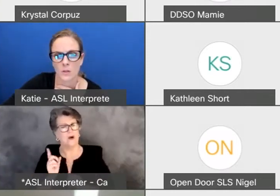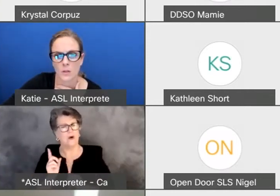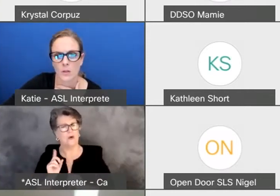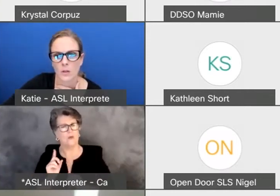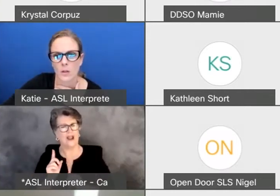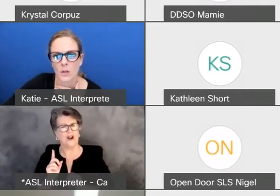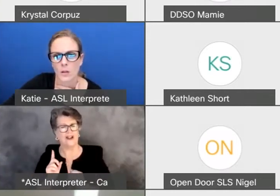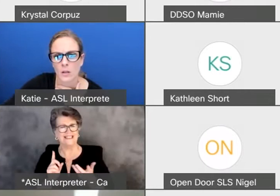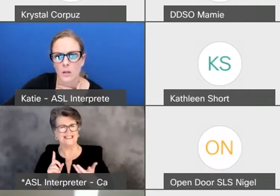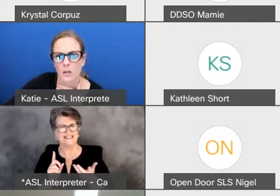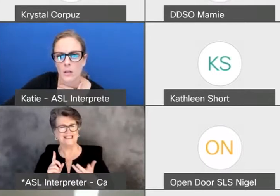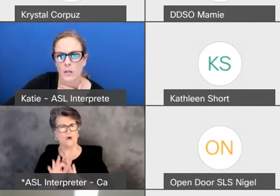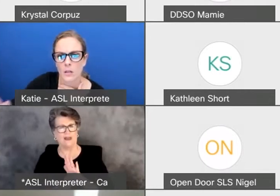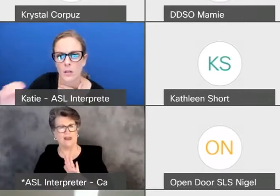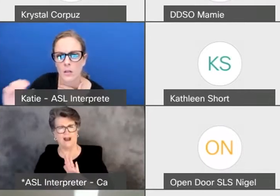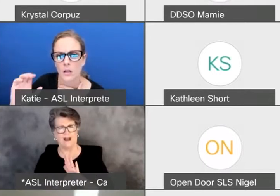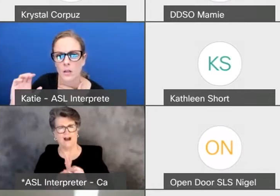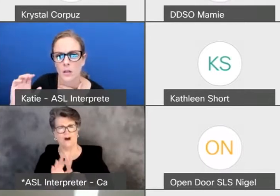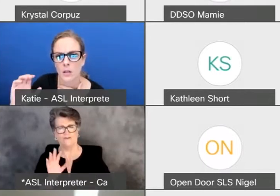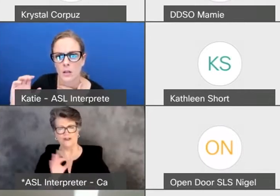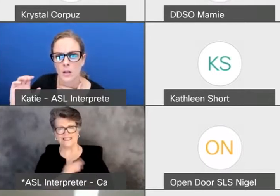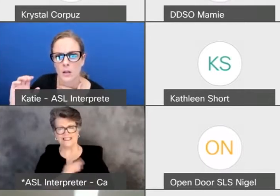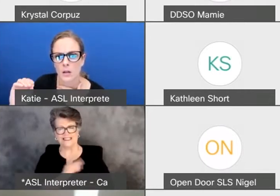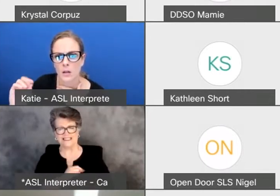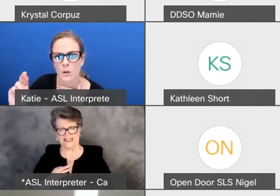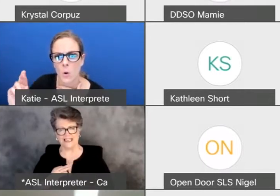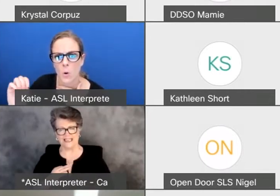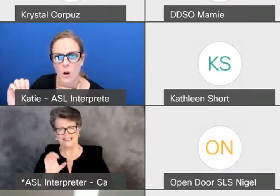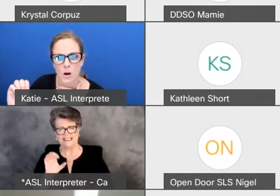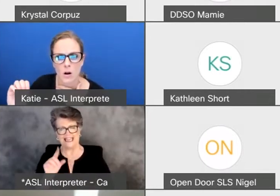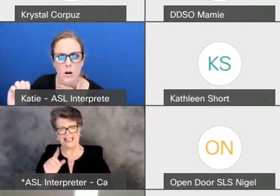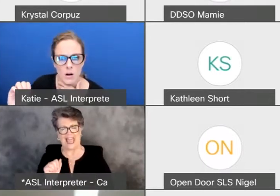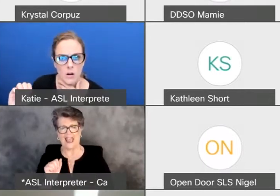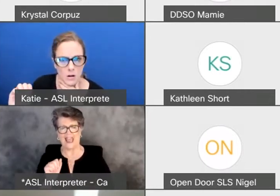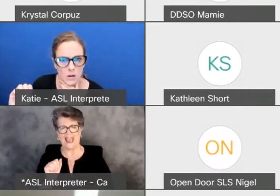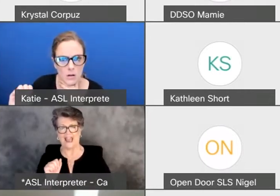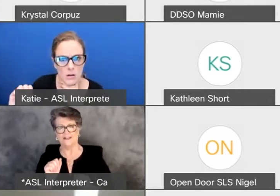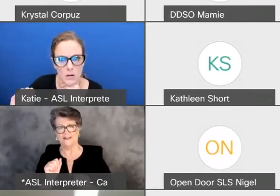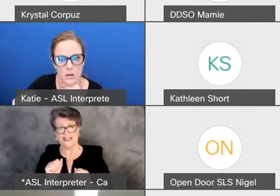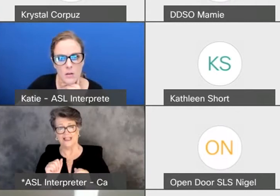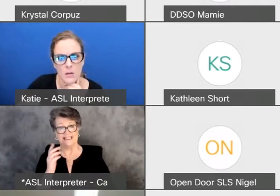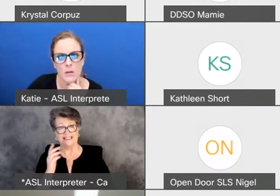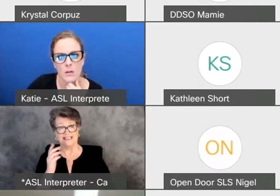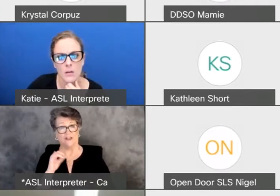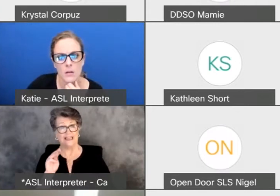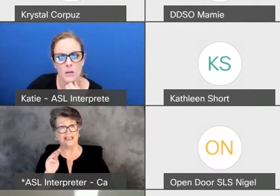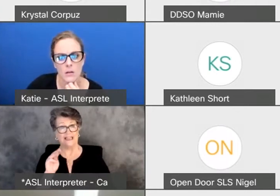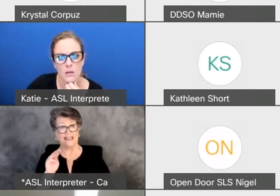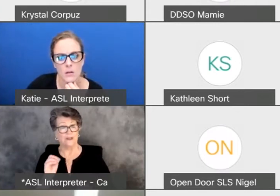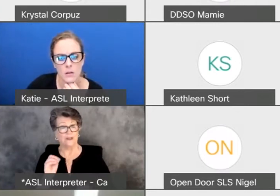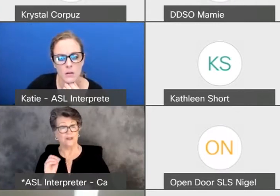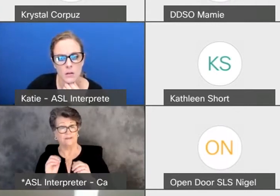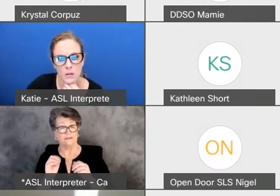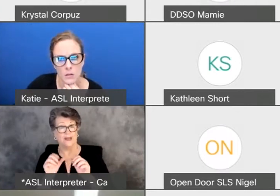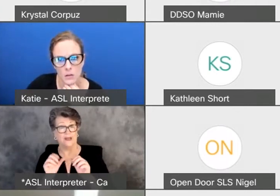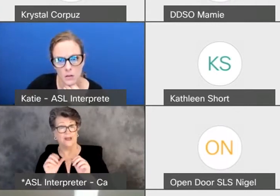formula? A lot of folks were wondering, at least I know I was wondering, where was the CDA stuff? Like, is the California Dental Association stuff going to make it in there? And then